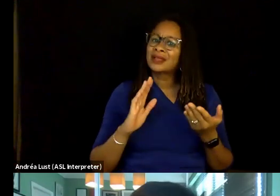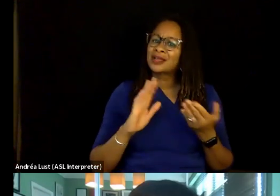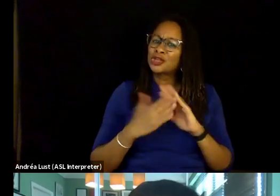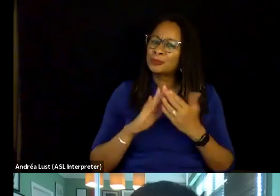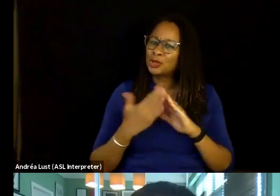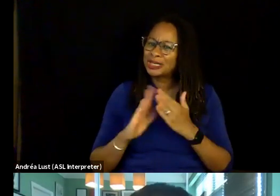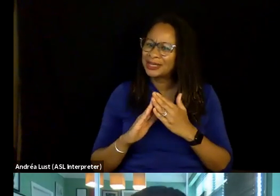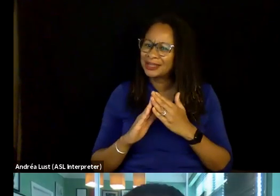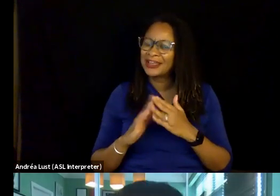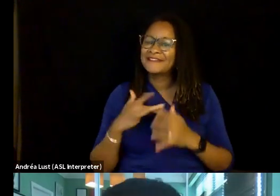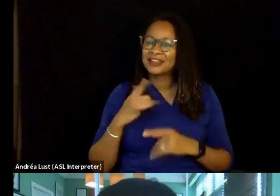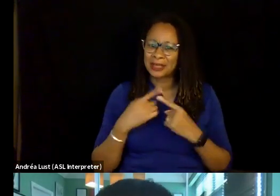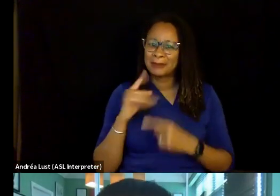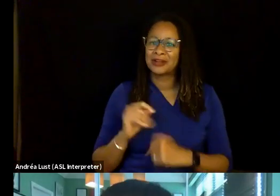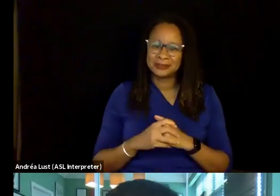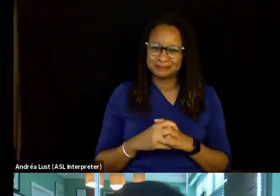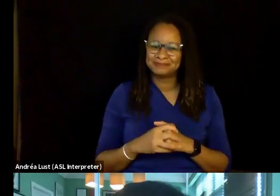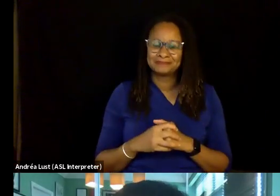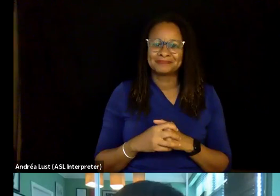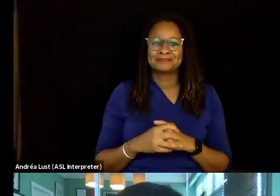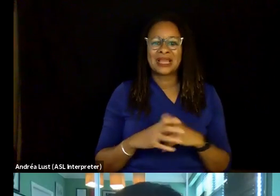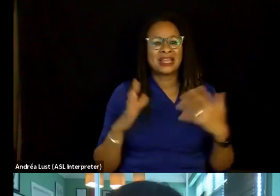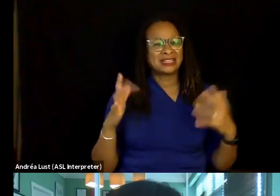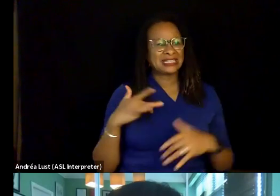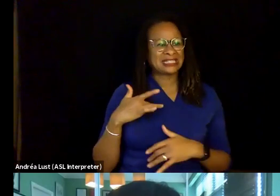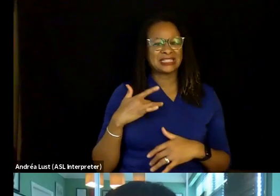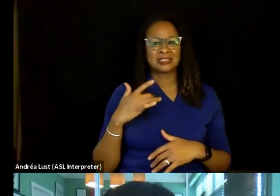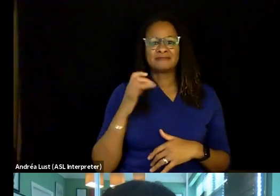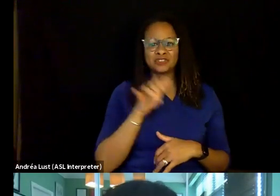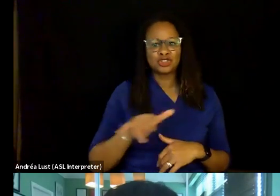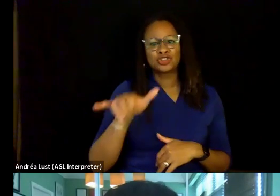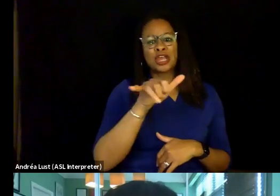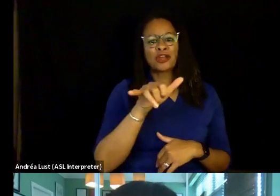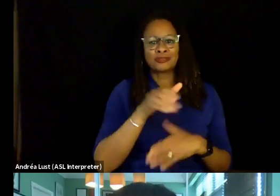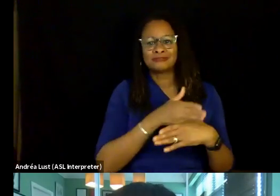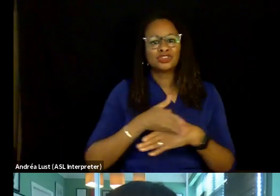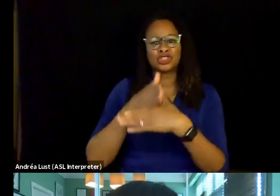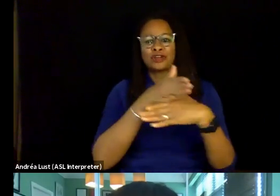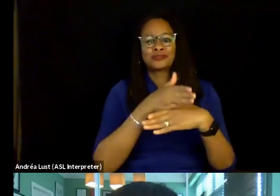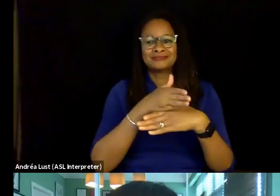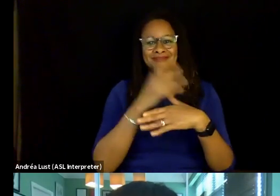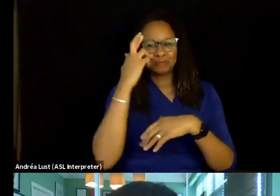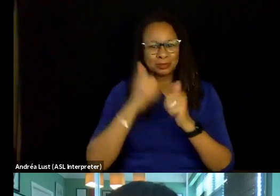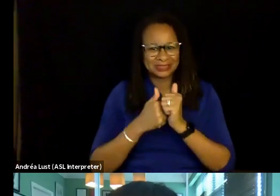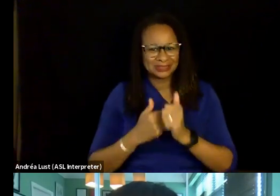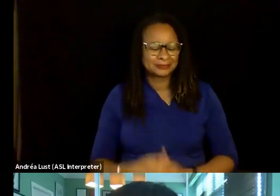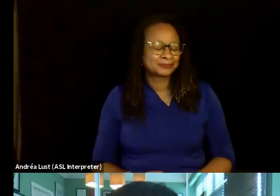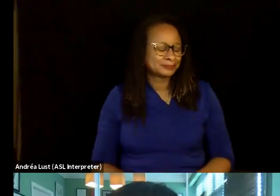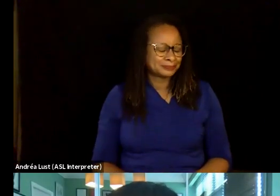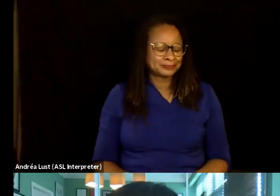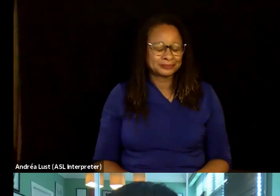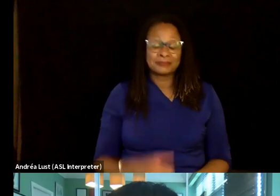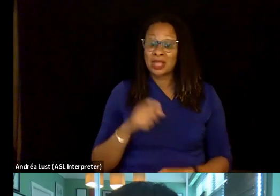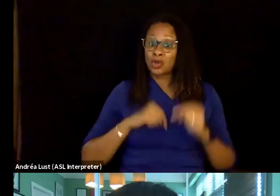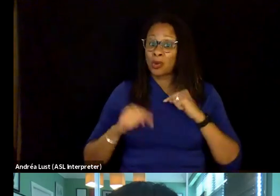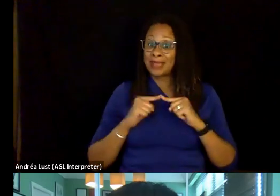it. And a big purpose, of course, a sense of purpose, a shared purpose. Yeah, shared purpose, exactly. Going back to the big picture and